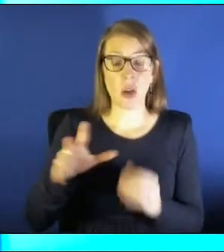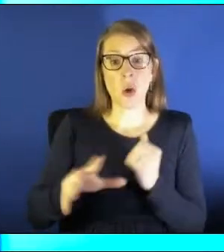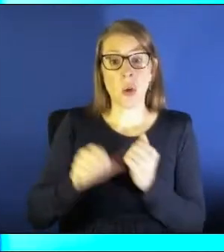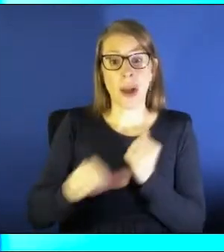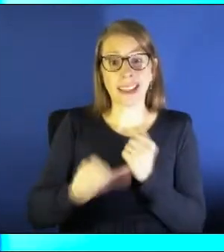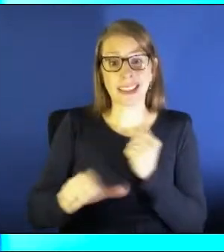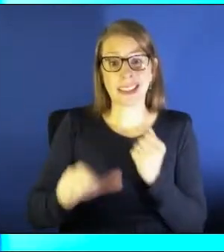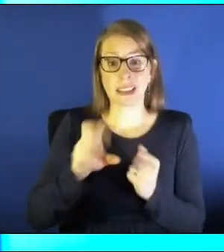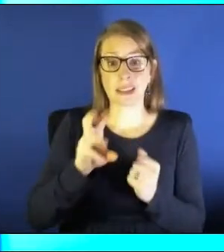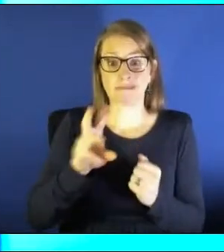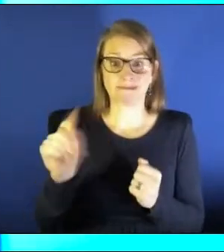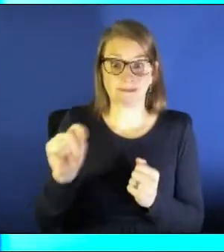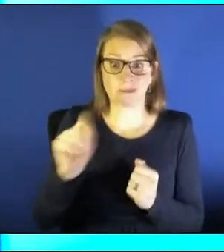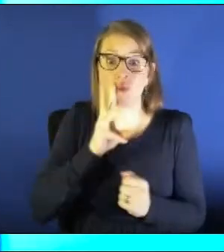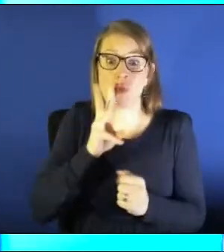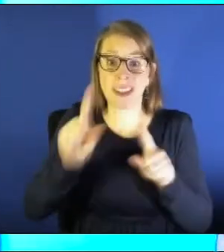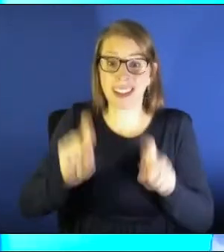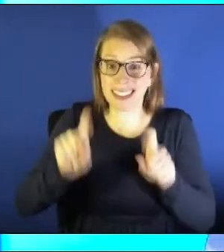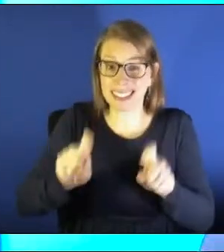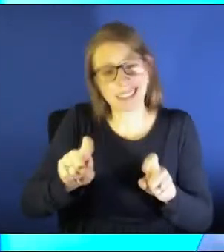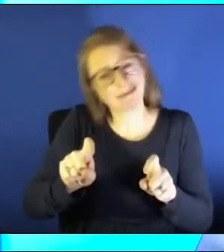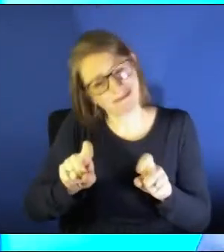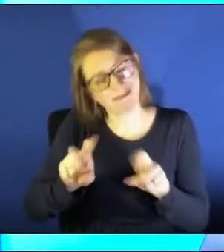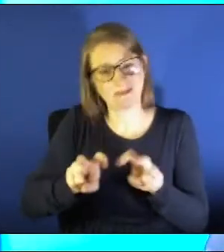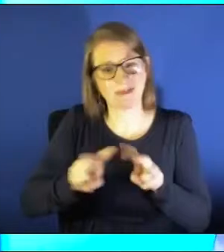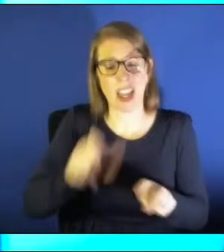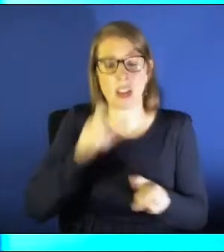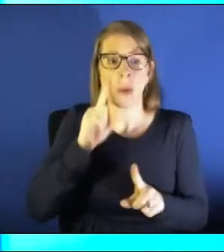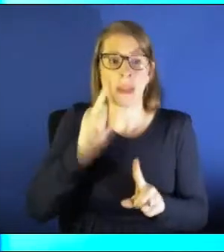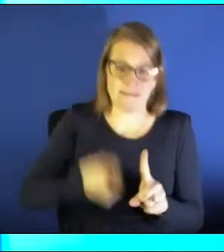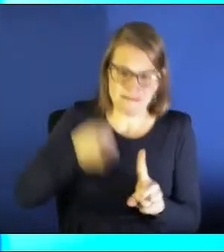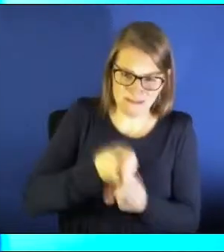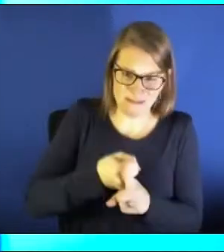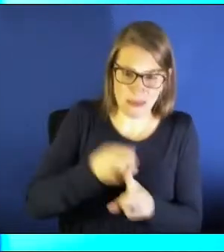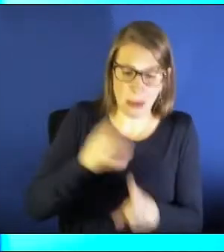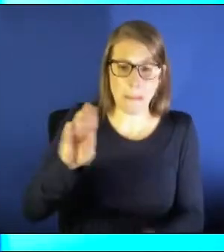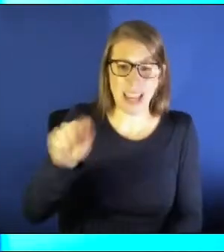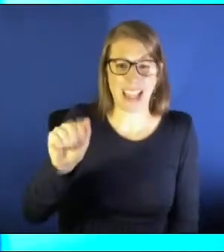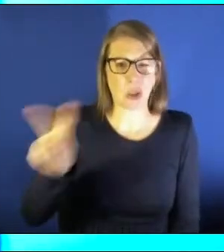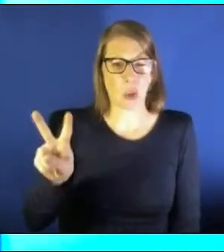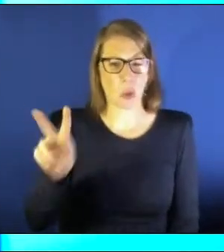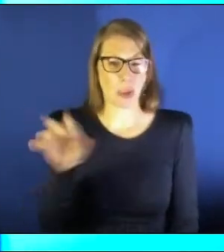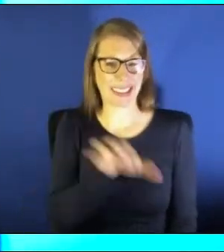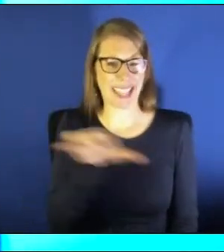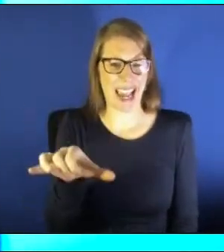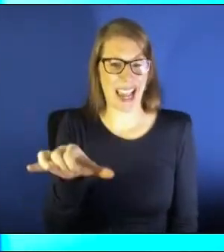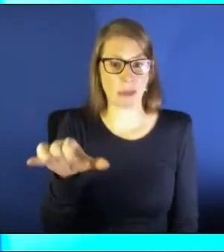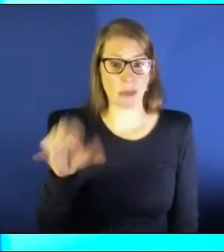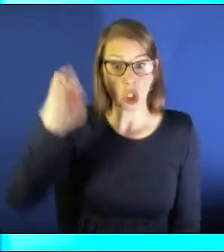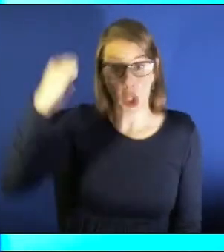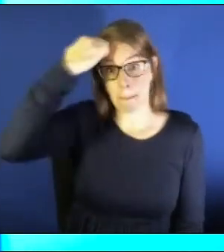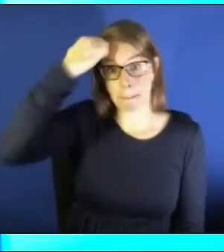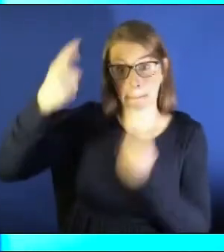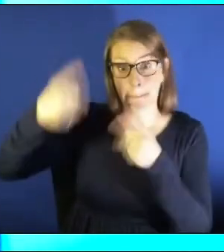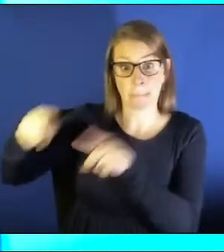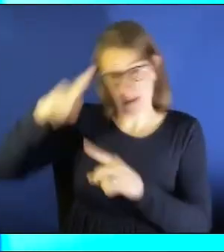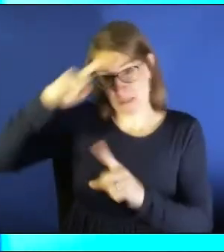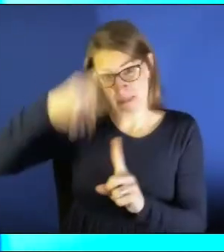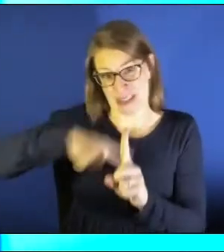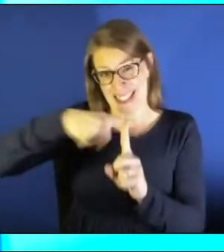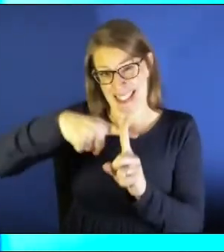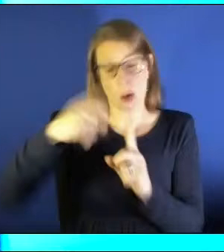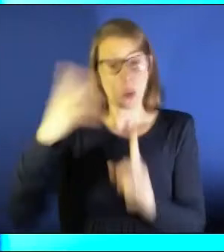this, Jess. I don't think we're going to get hit by the BA2 variant in the same direction that Europe was. I'm very hopeful about that, and here's